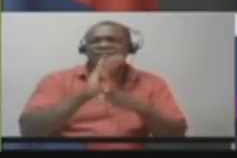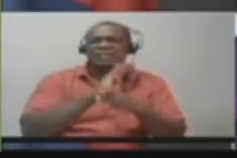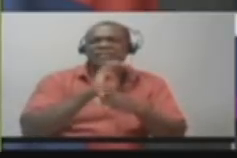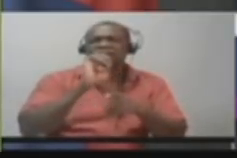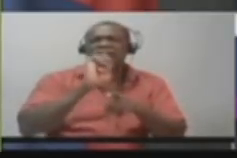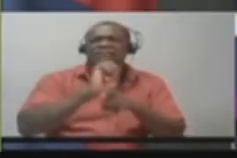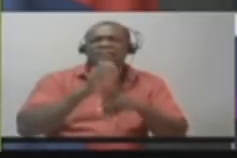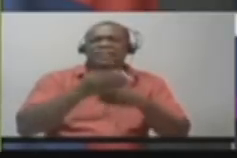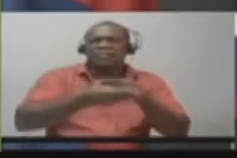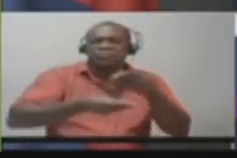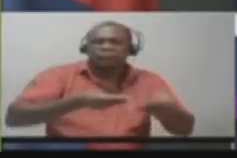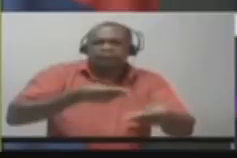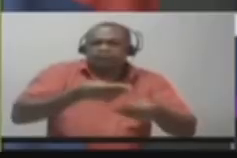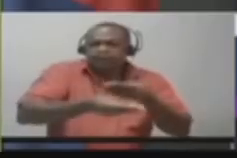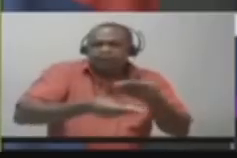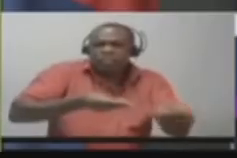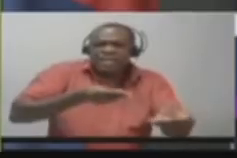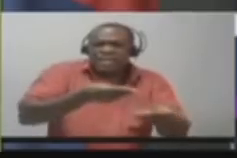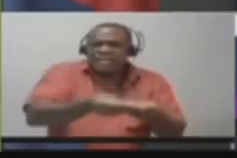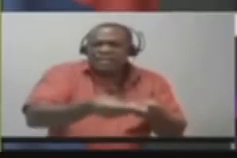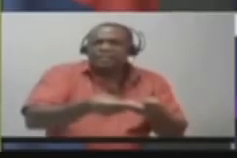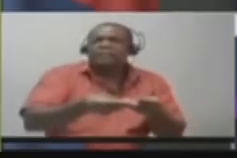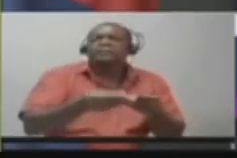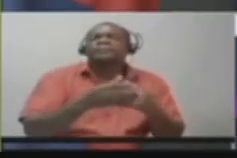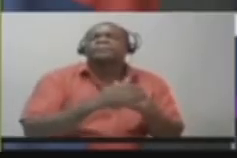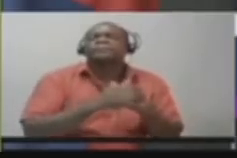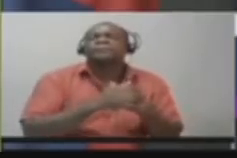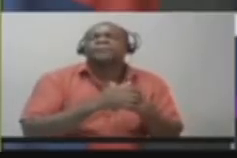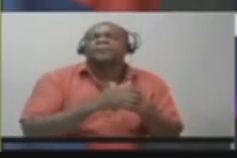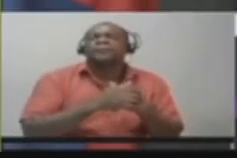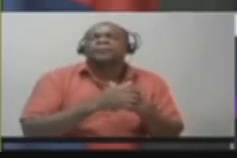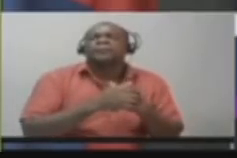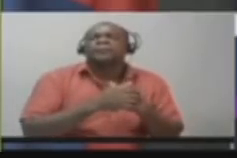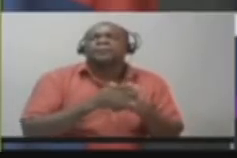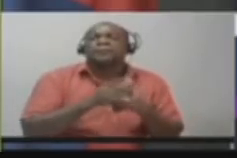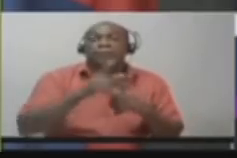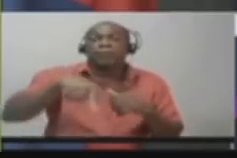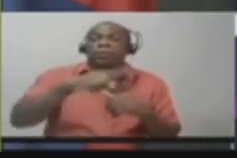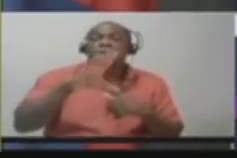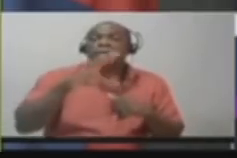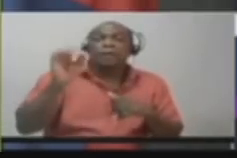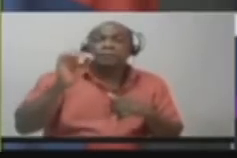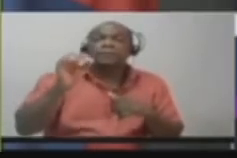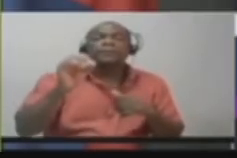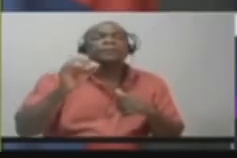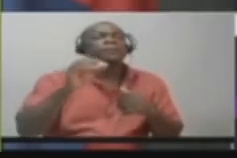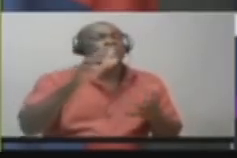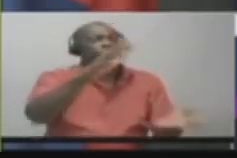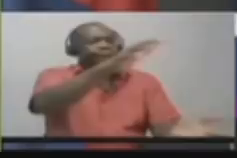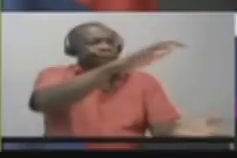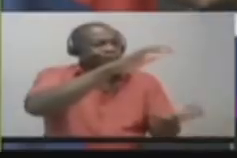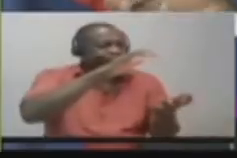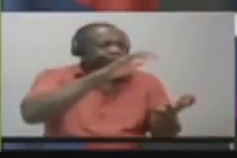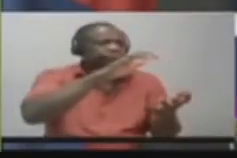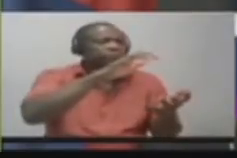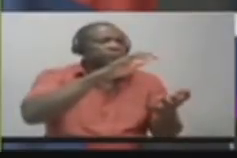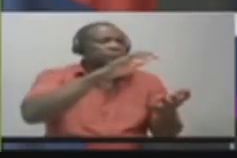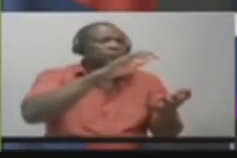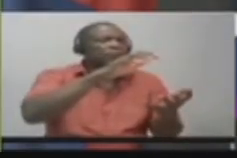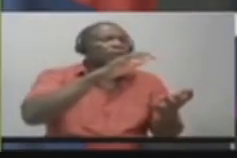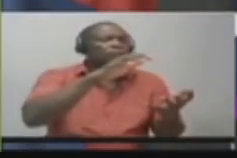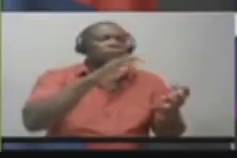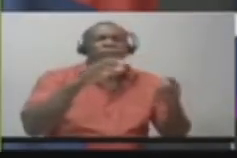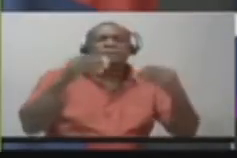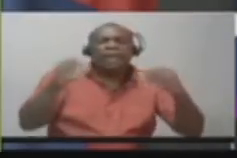produce electronically and deliver without the user coming to your store or your shop.